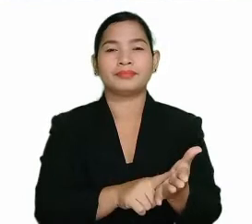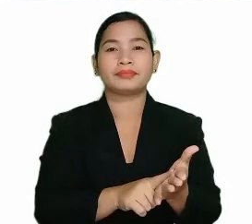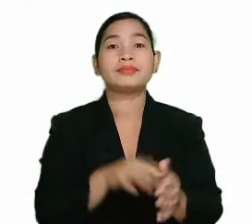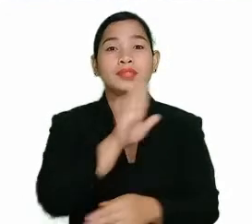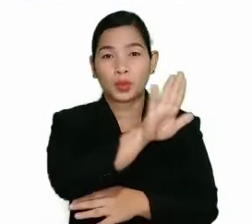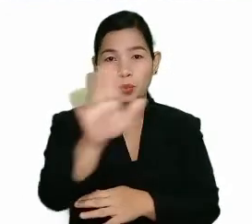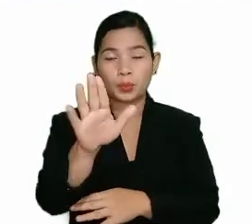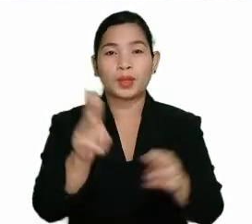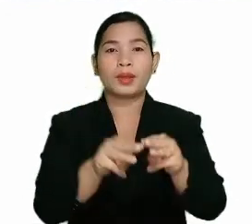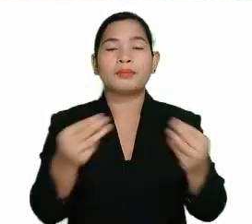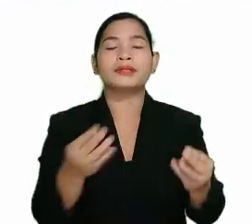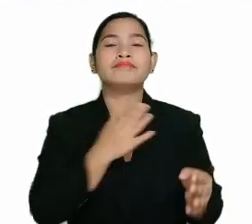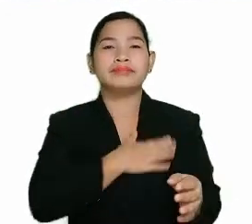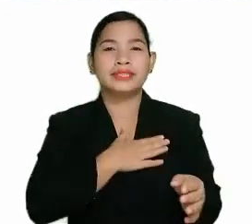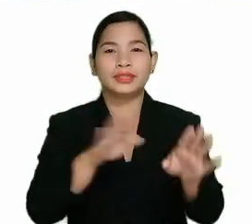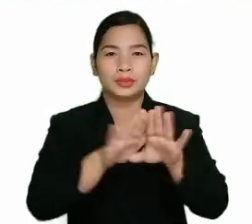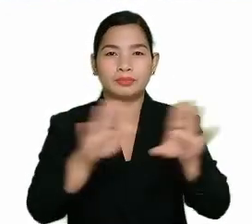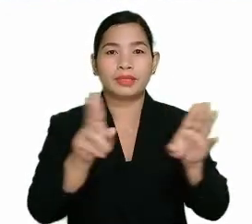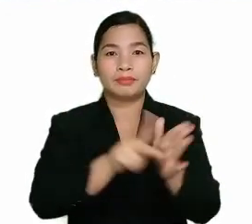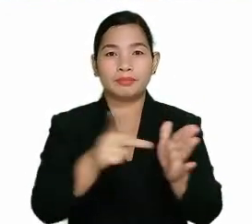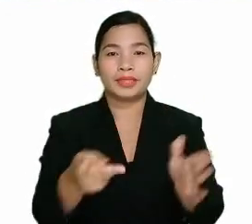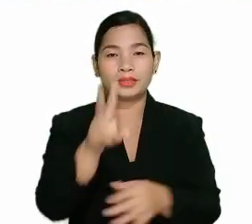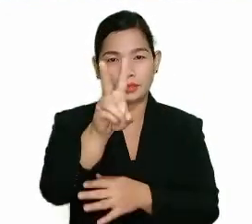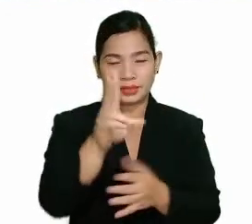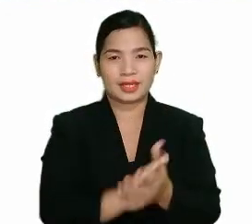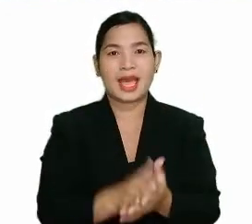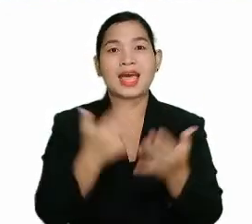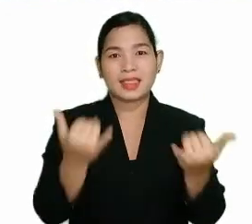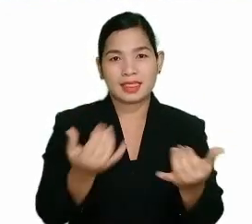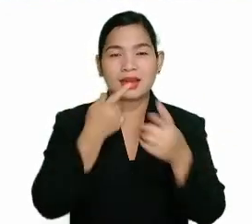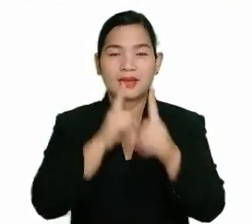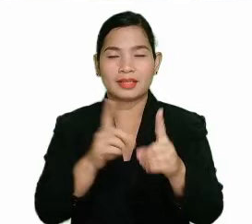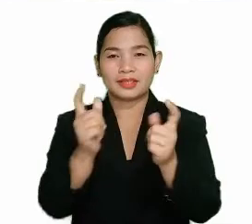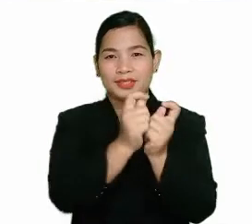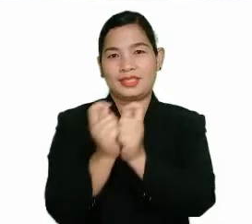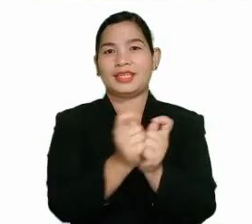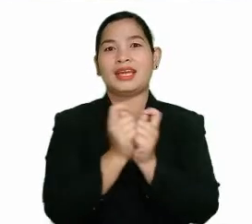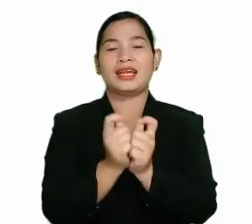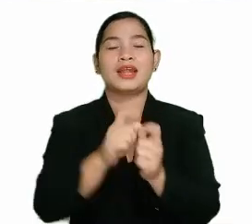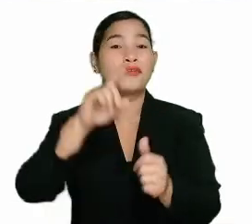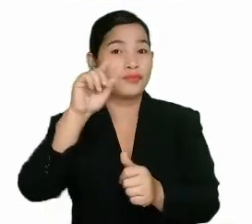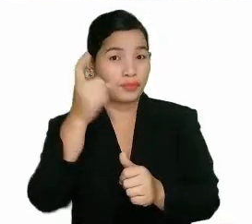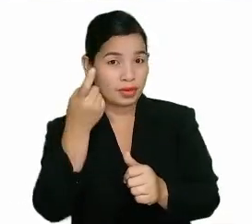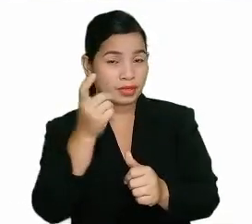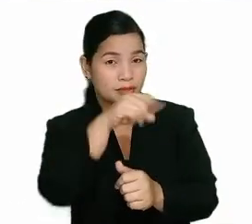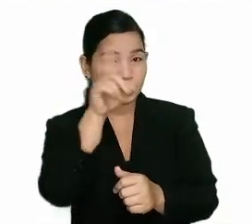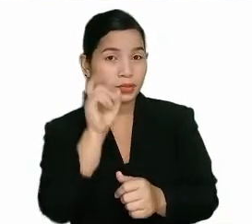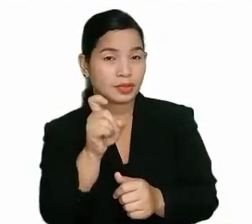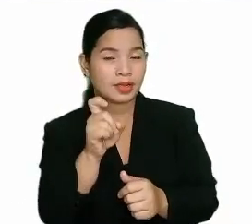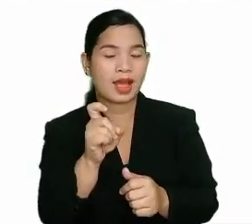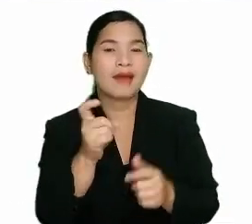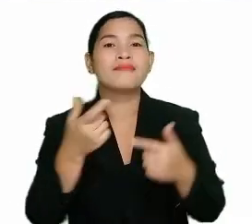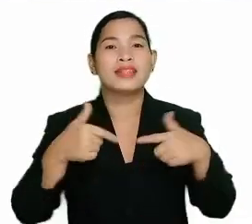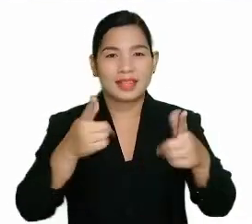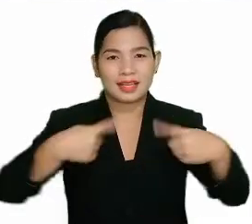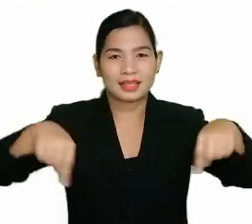In your module, kindly turn to page 2 and let us answer together the first question of Let